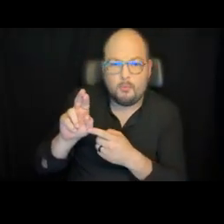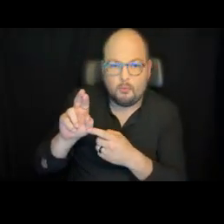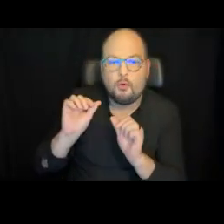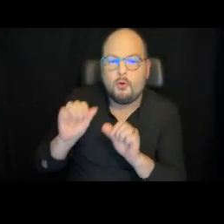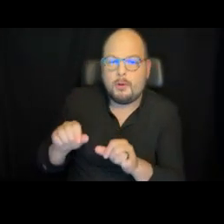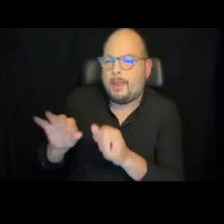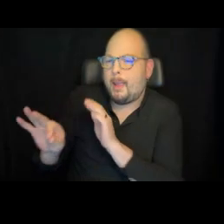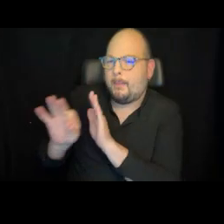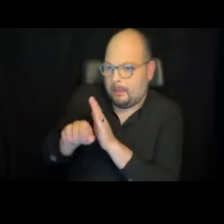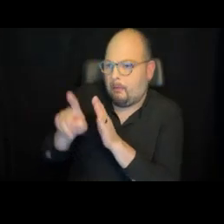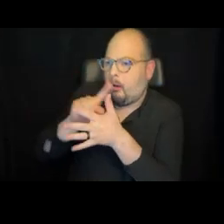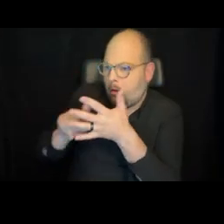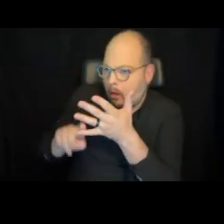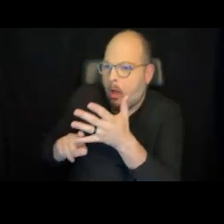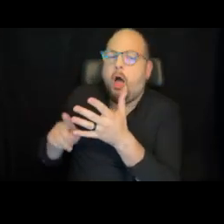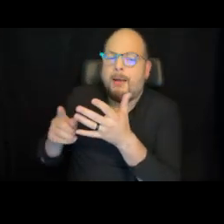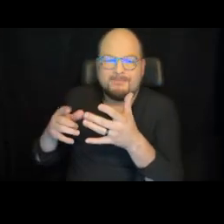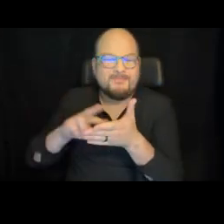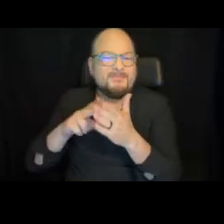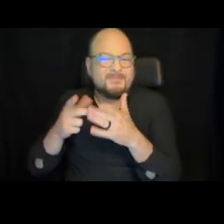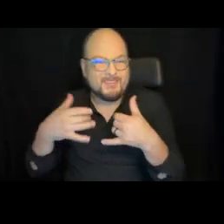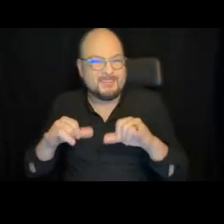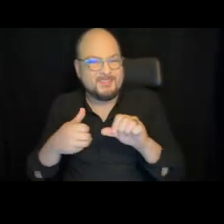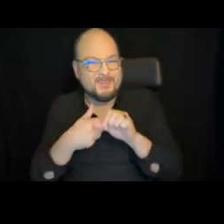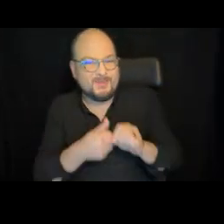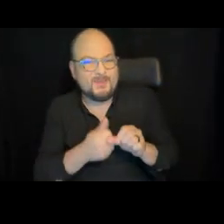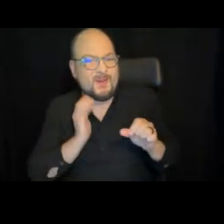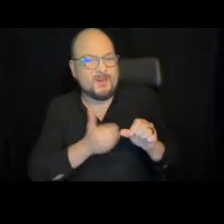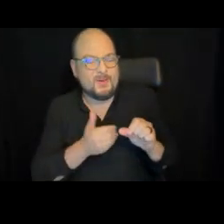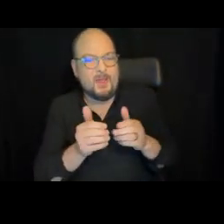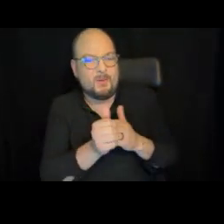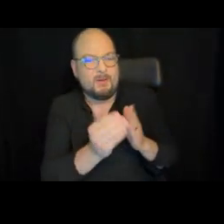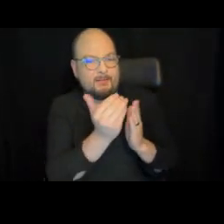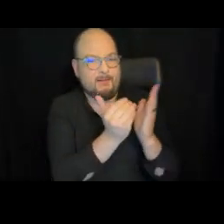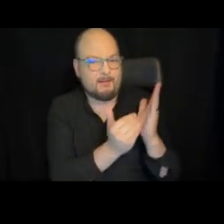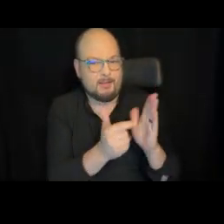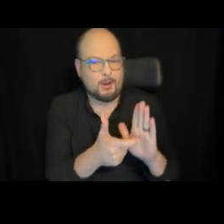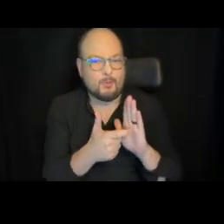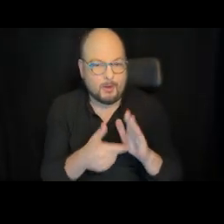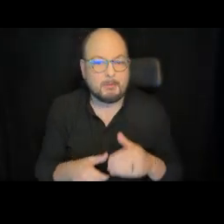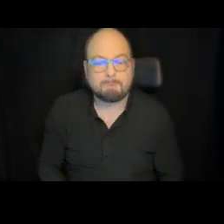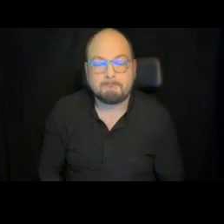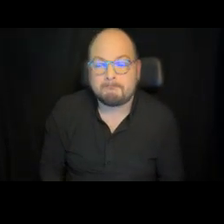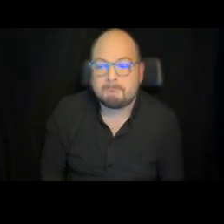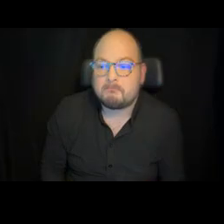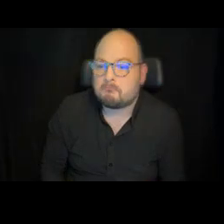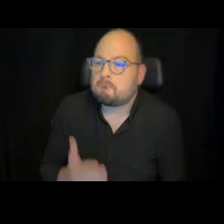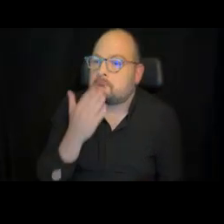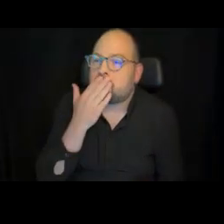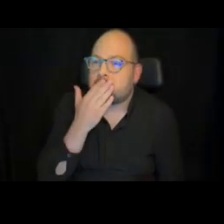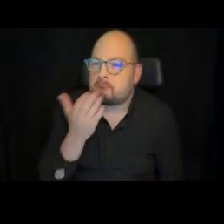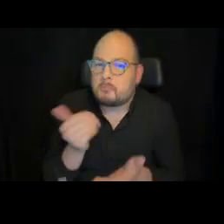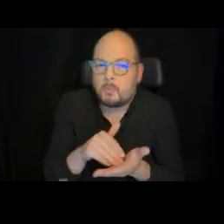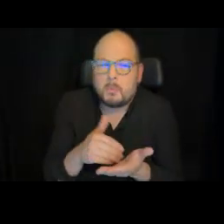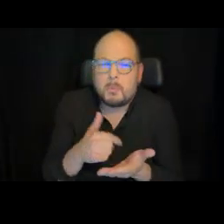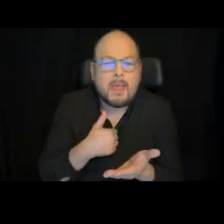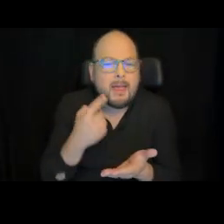they will also vary in these requirements. Thank you again. I think we have time for maybe